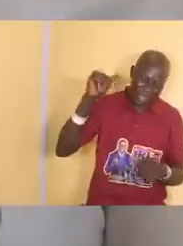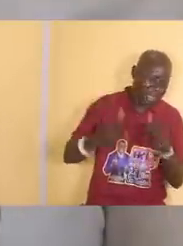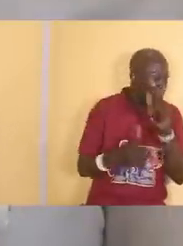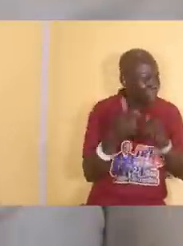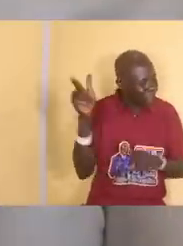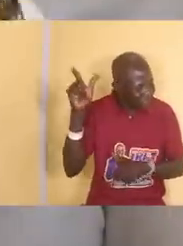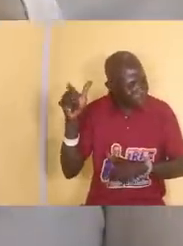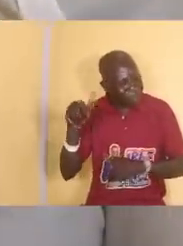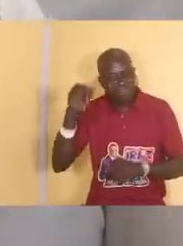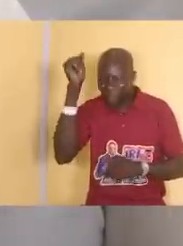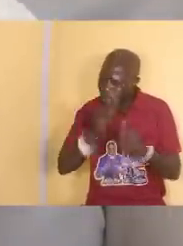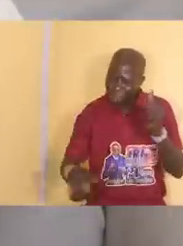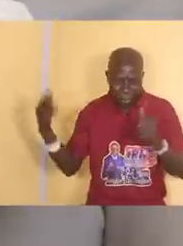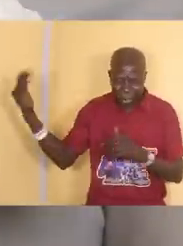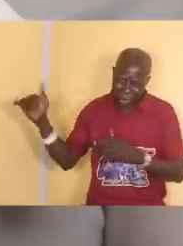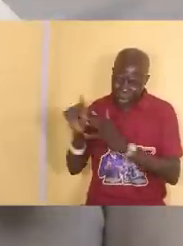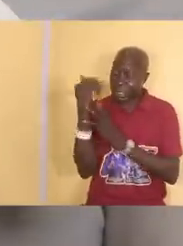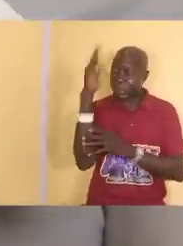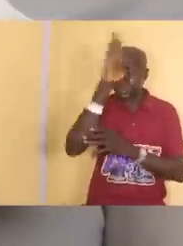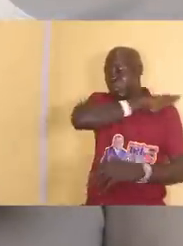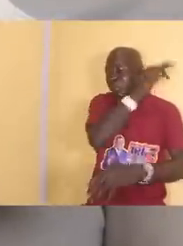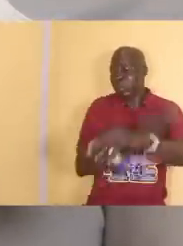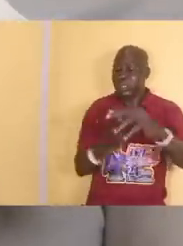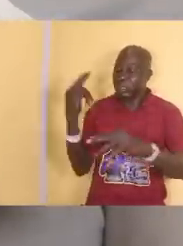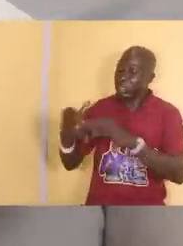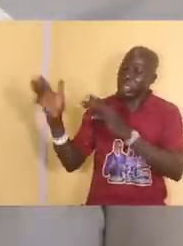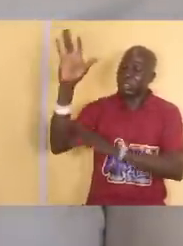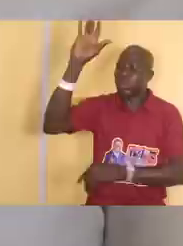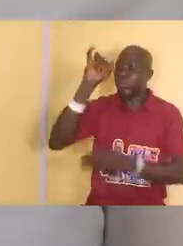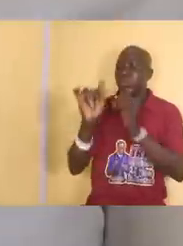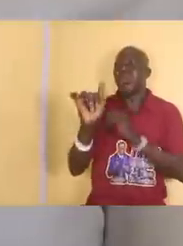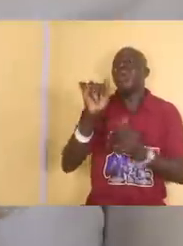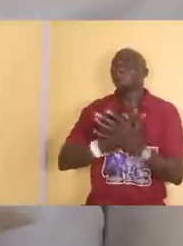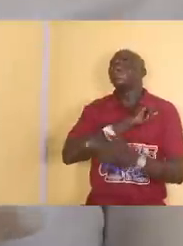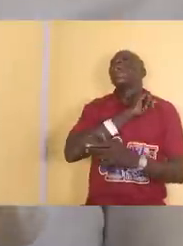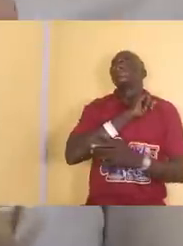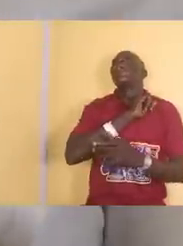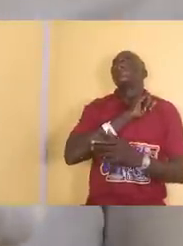was great. Everybody see the mightiness of God.